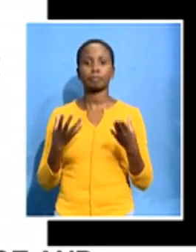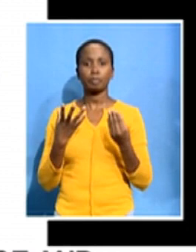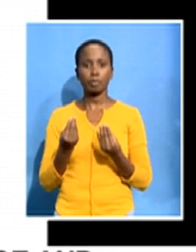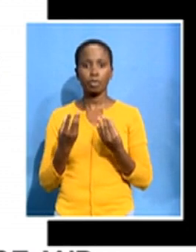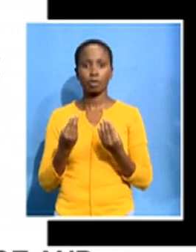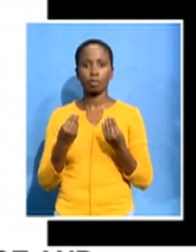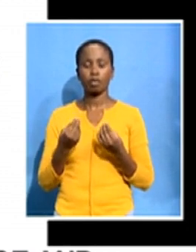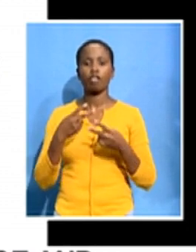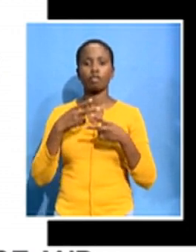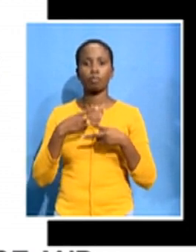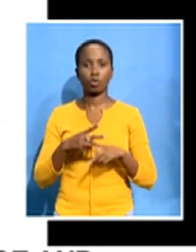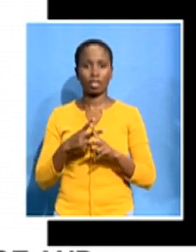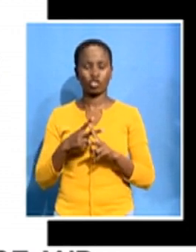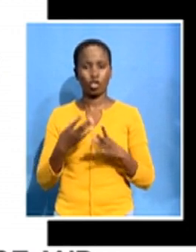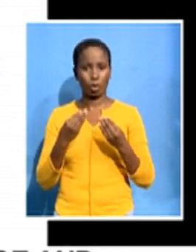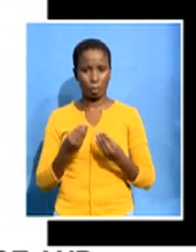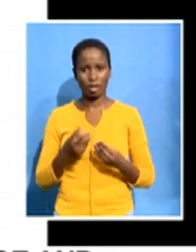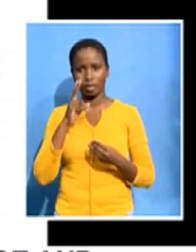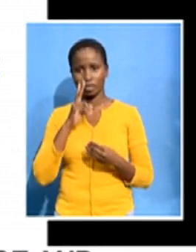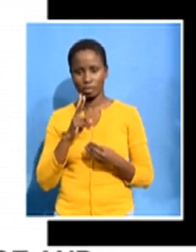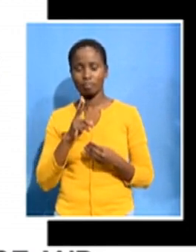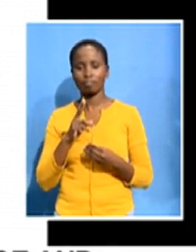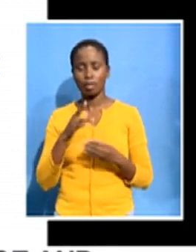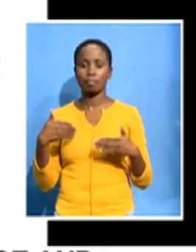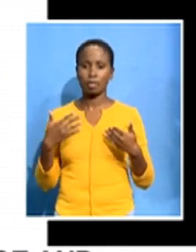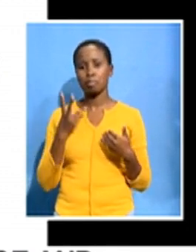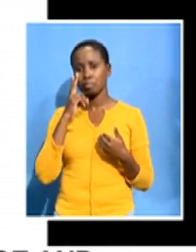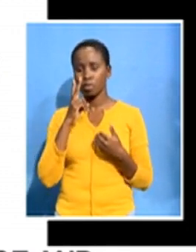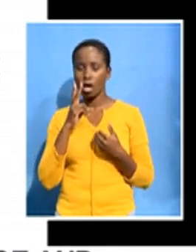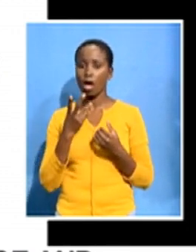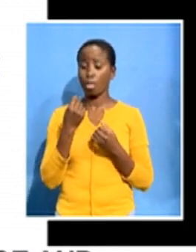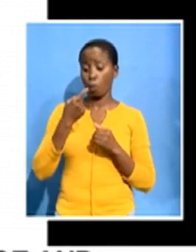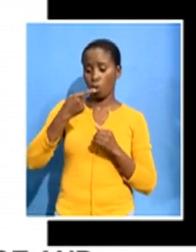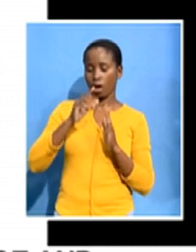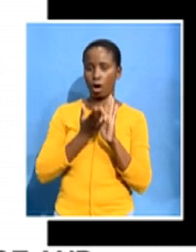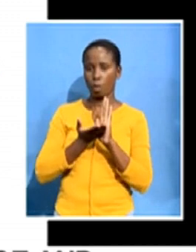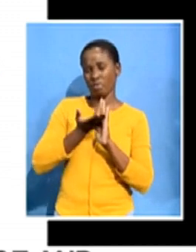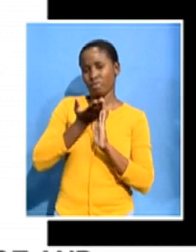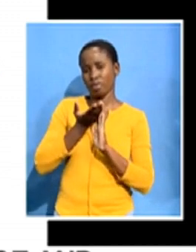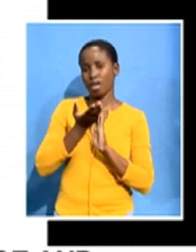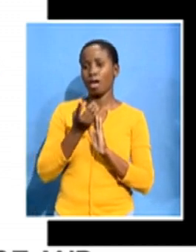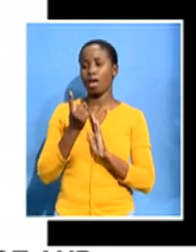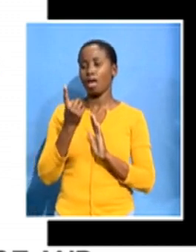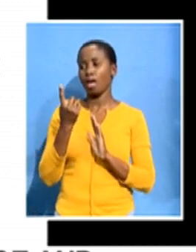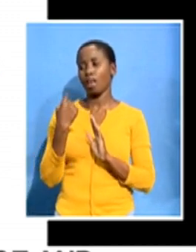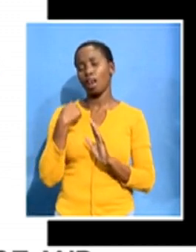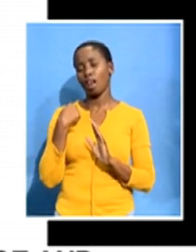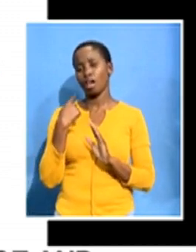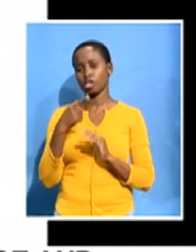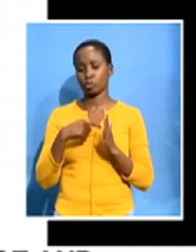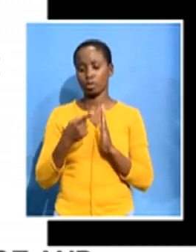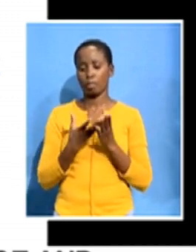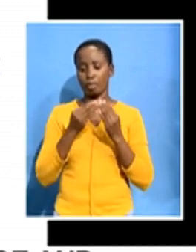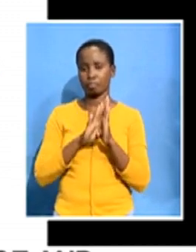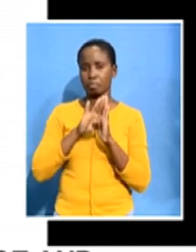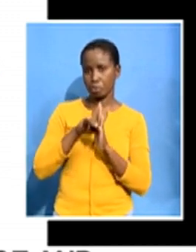see that it was above 1 last week. It's come down below 1. And that is what the intention is of